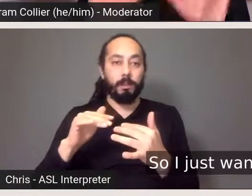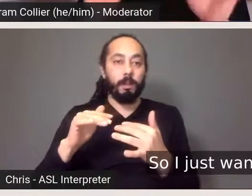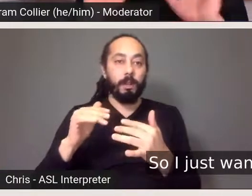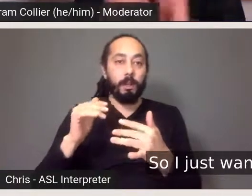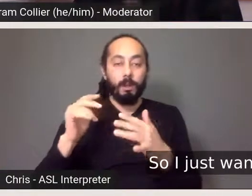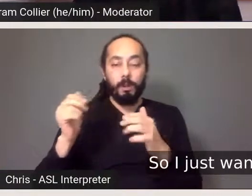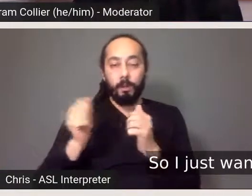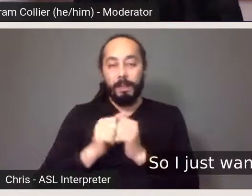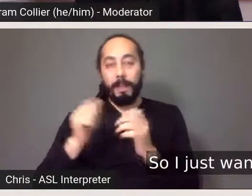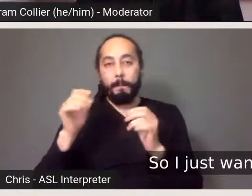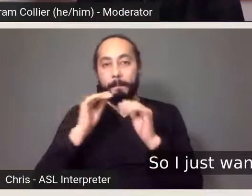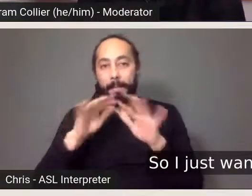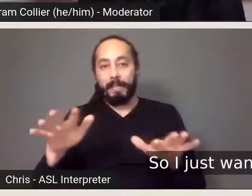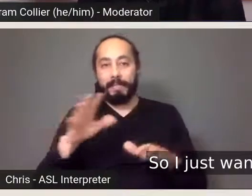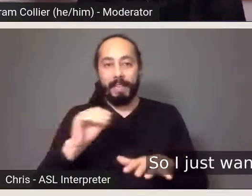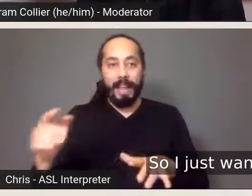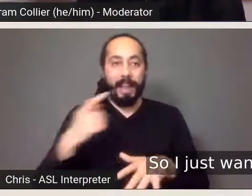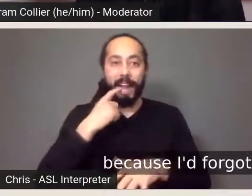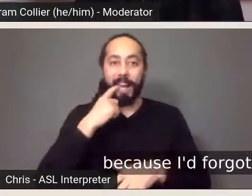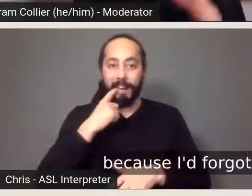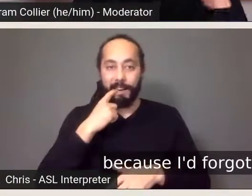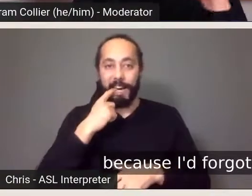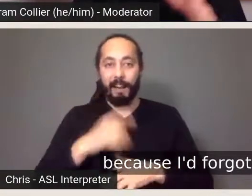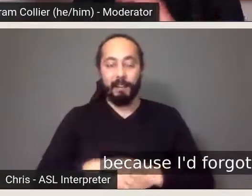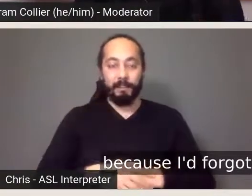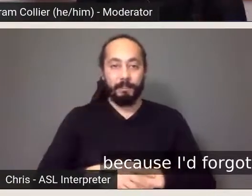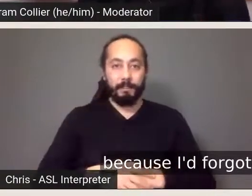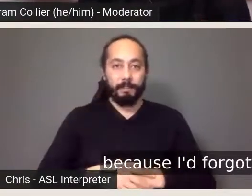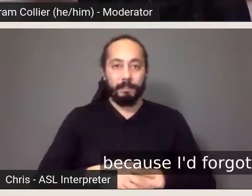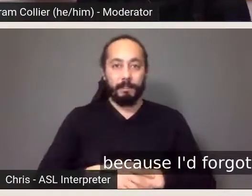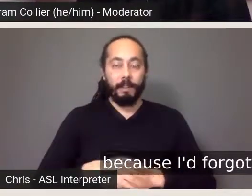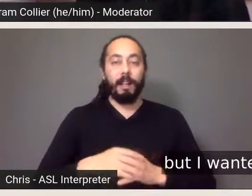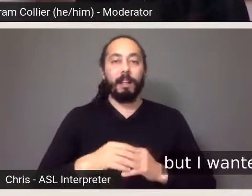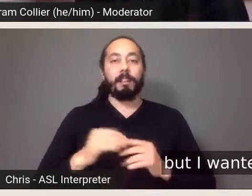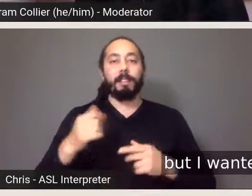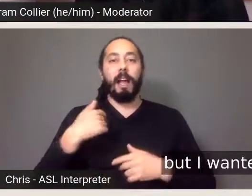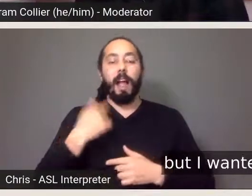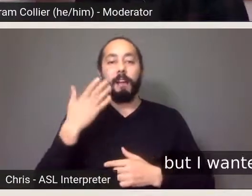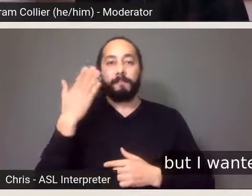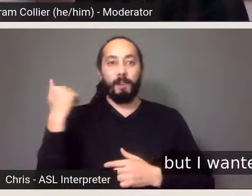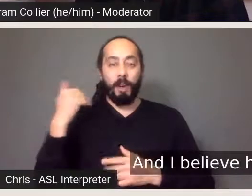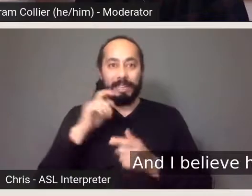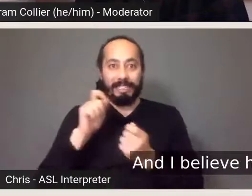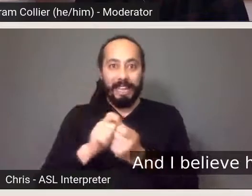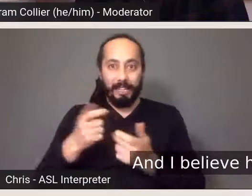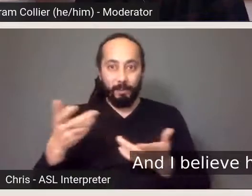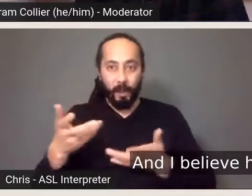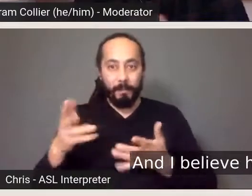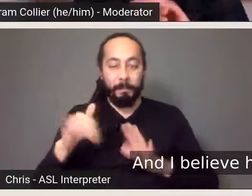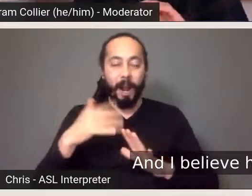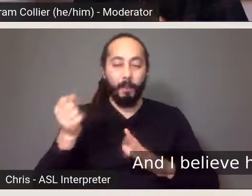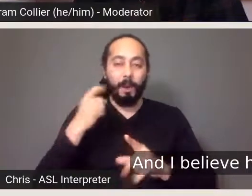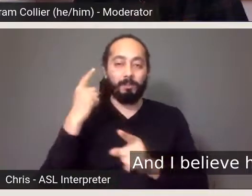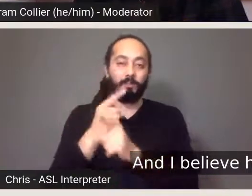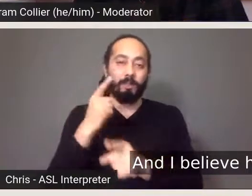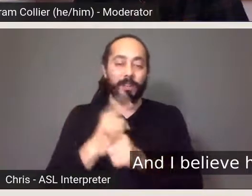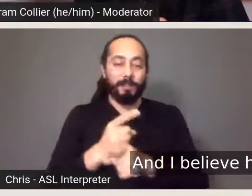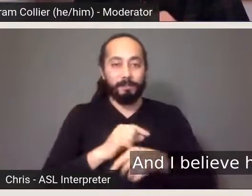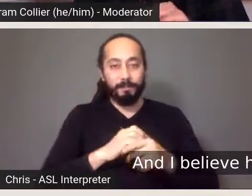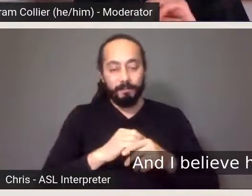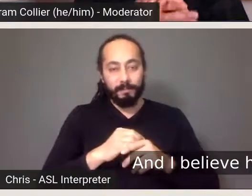So I just wanted to clarify that because I had forgotten exactly what it was, but I wanted to get it right. And I believe